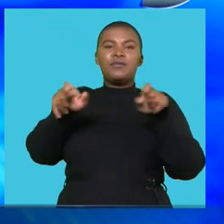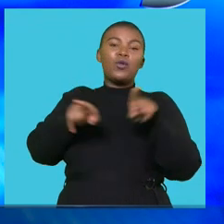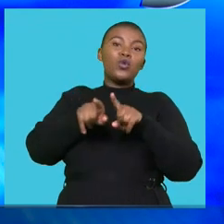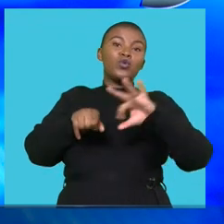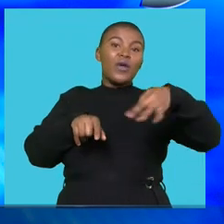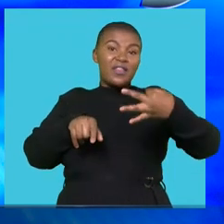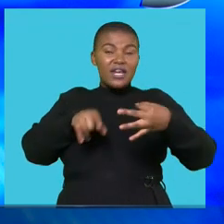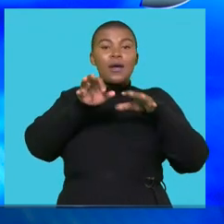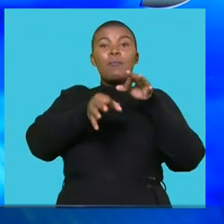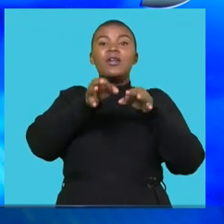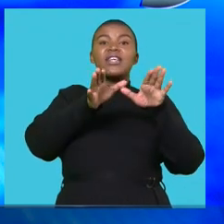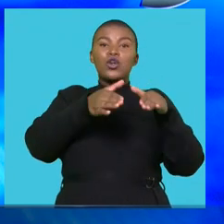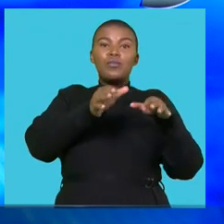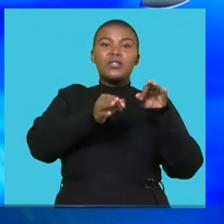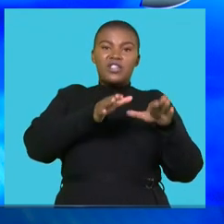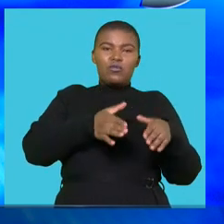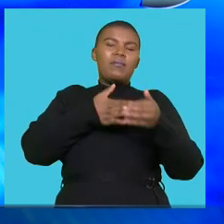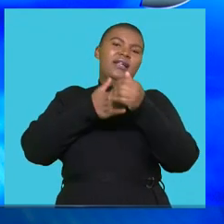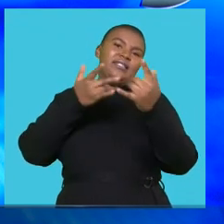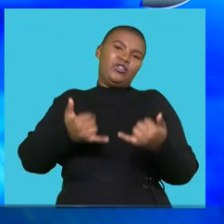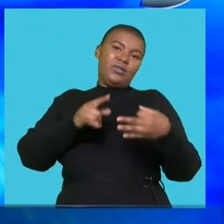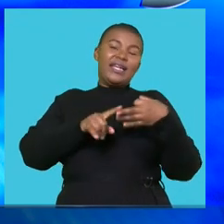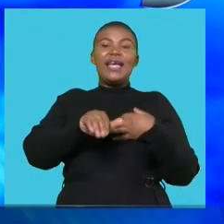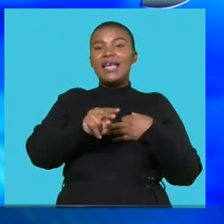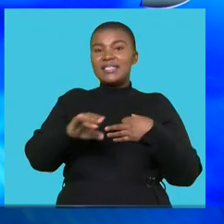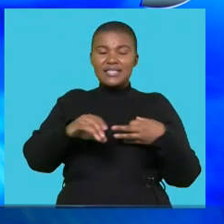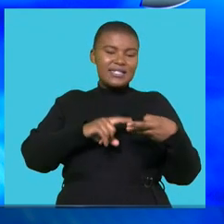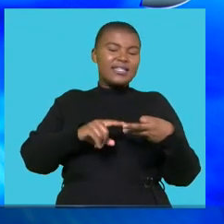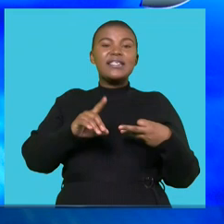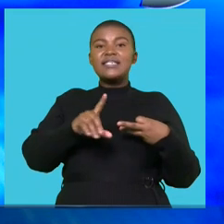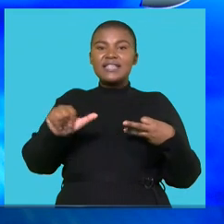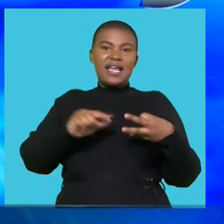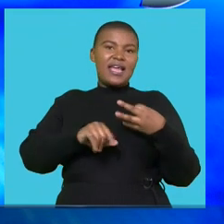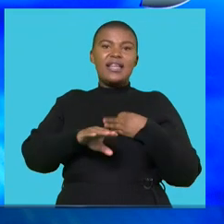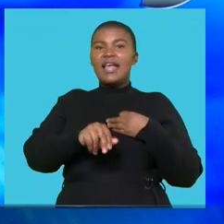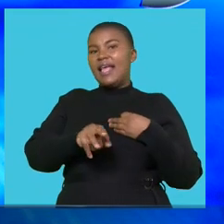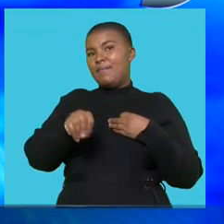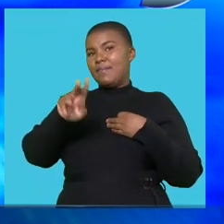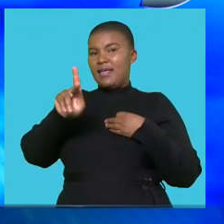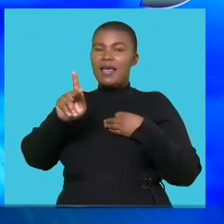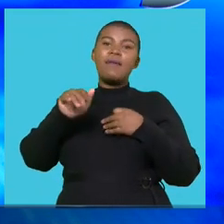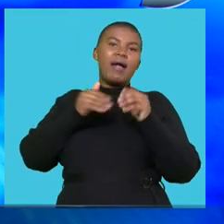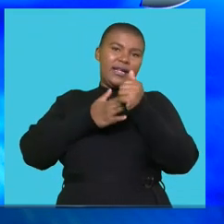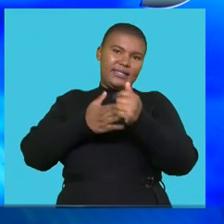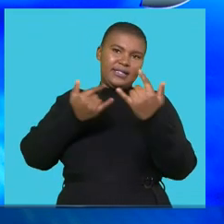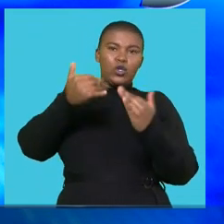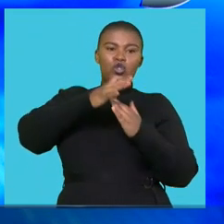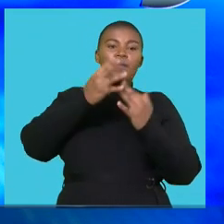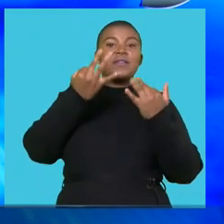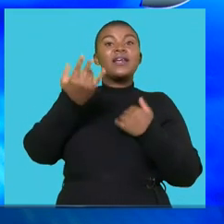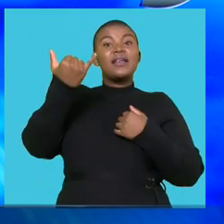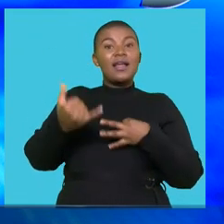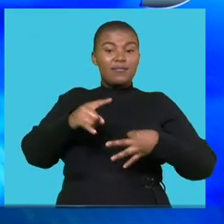lafaliwa njia kwa wana, Kwa njia kwa wangoku ya african national congressi kwa kwa dukezwa. Kwa